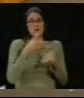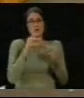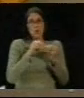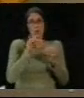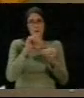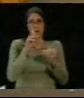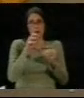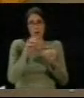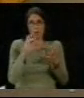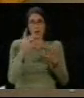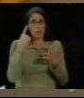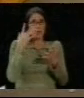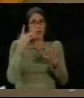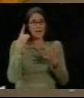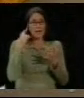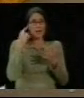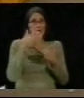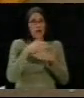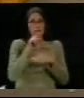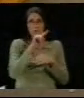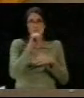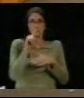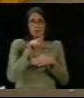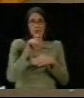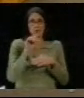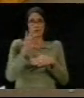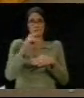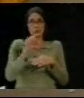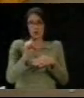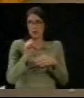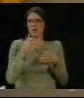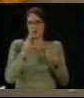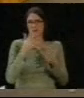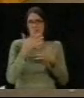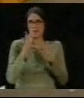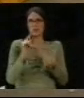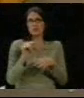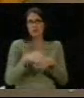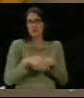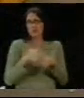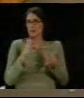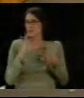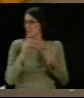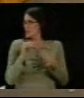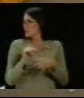want to wait and hear this after zonings, or we want to keep going? Oh, let's finish it.